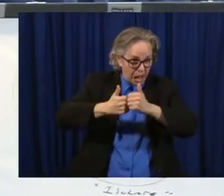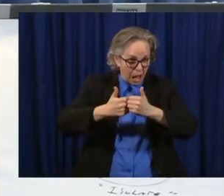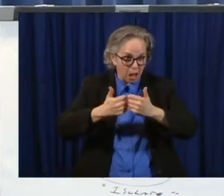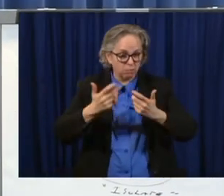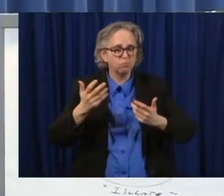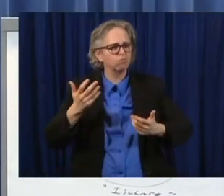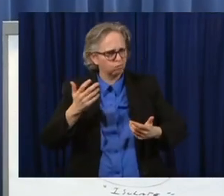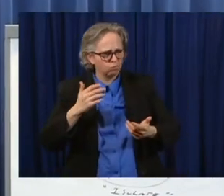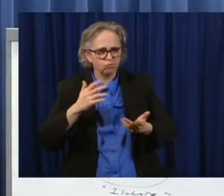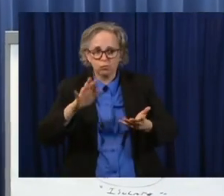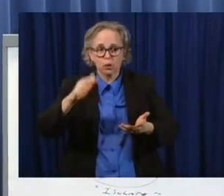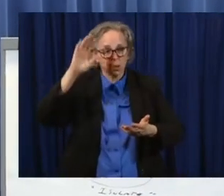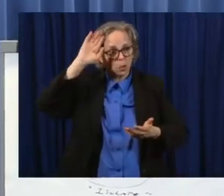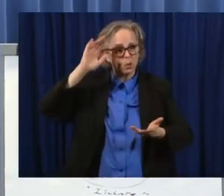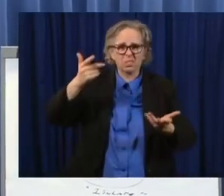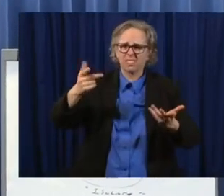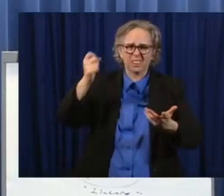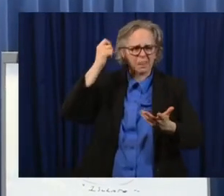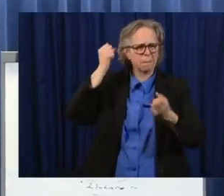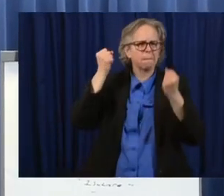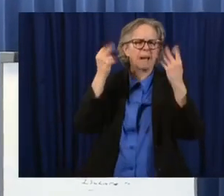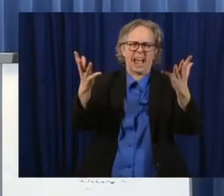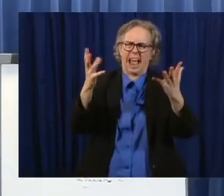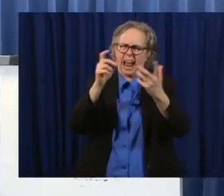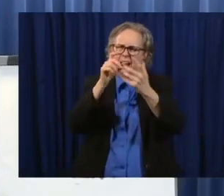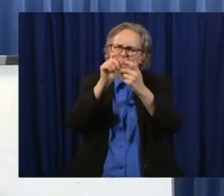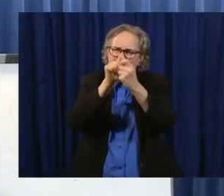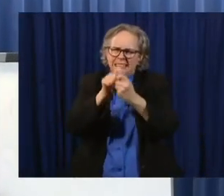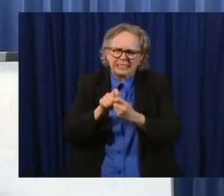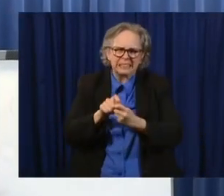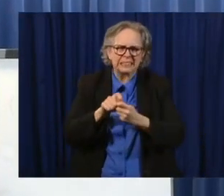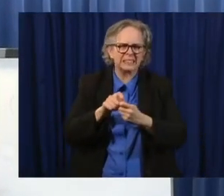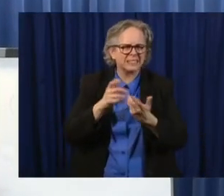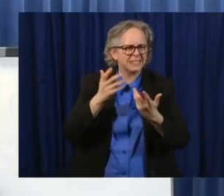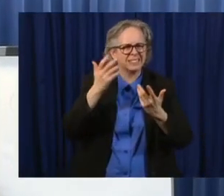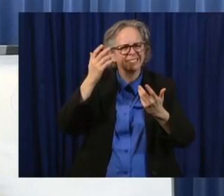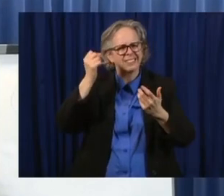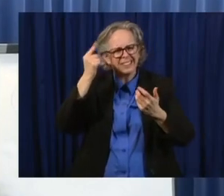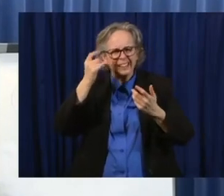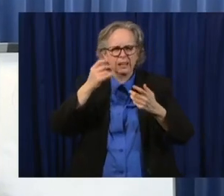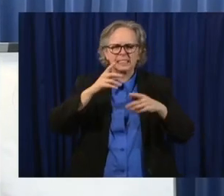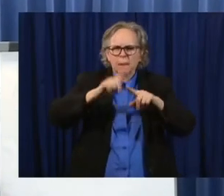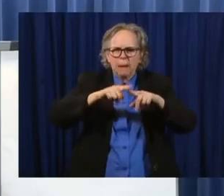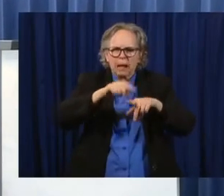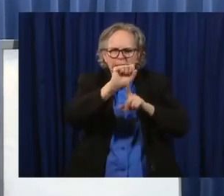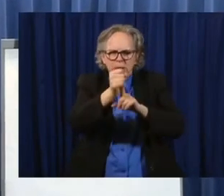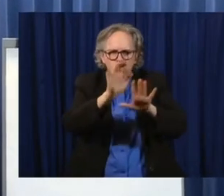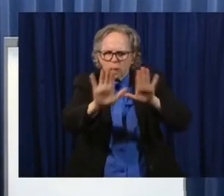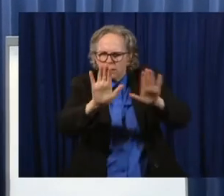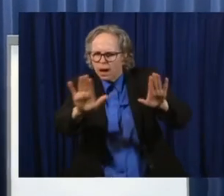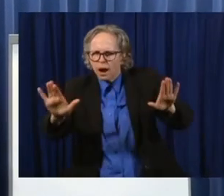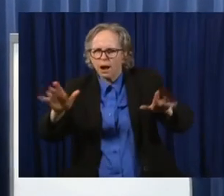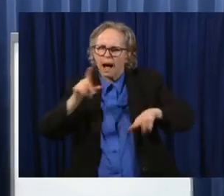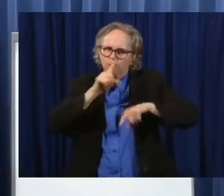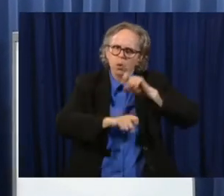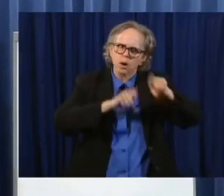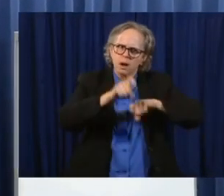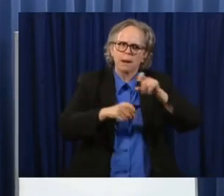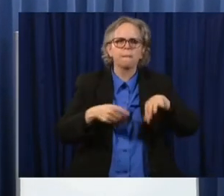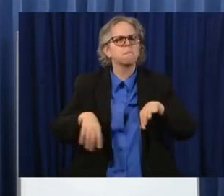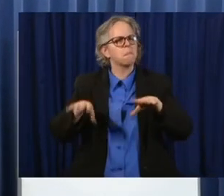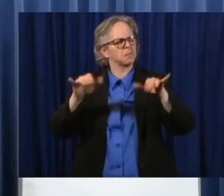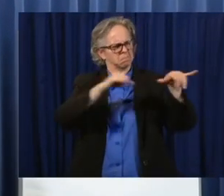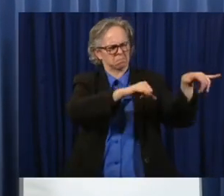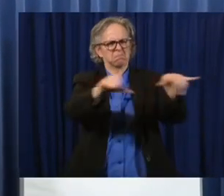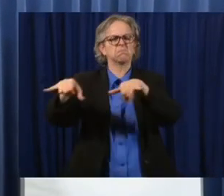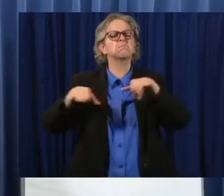Governor, there are a million nuances because there's so many different circumstances with it, but those are really the fundamentals of how it goes about happening. And this